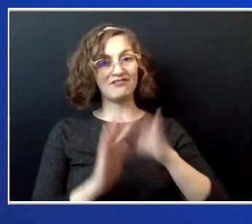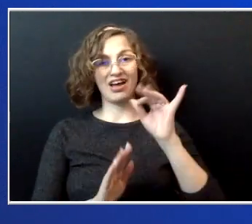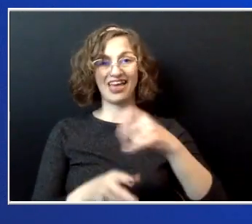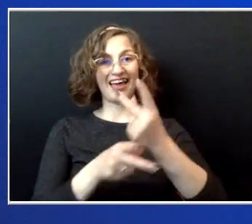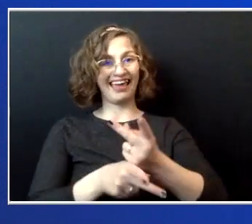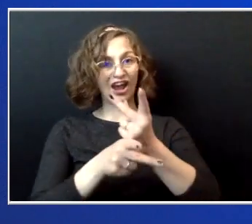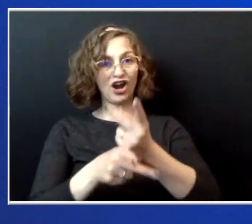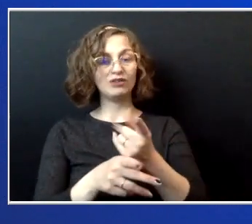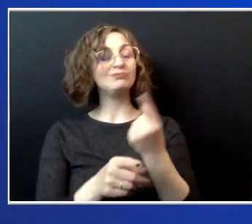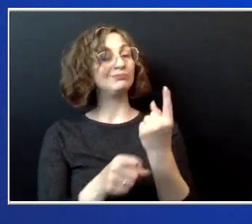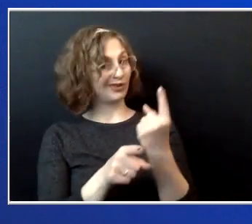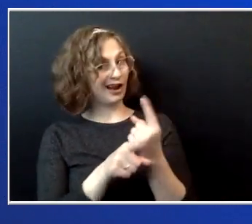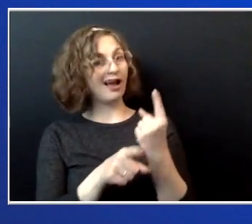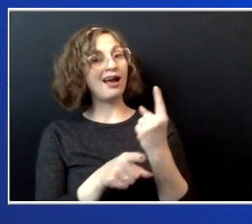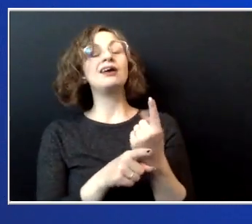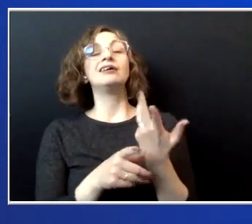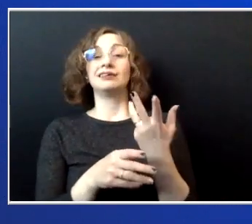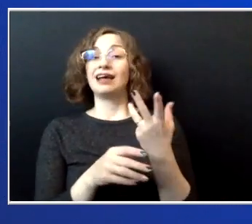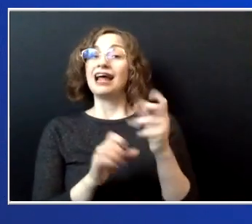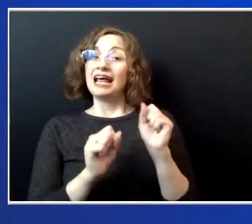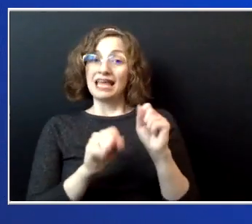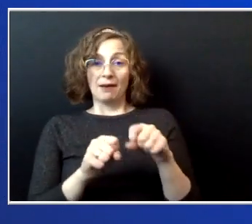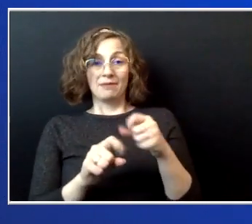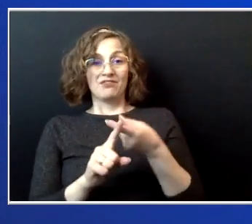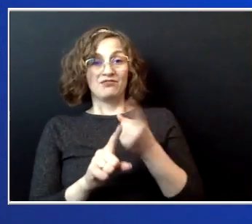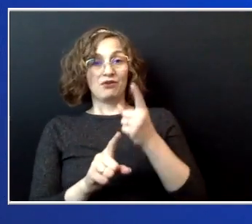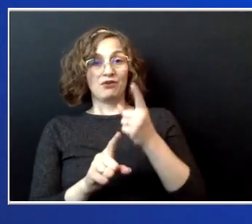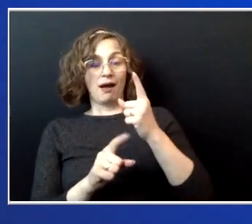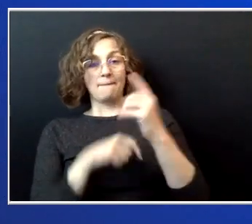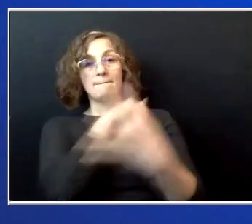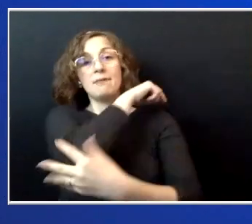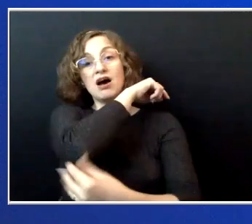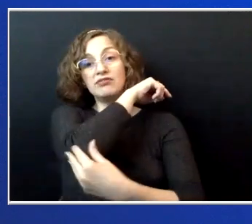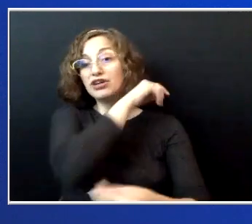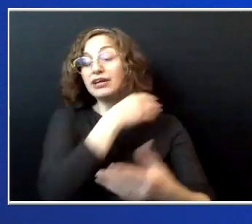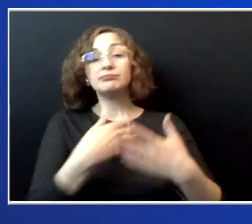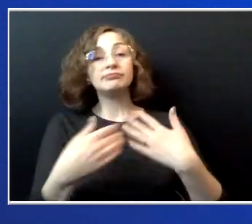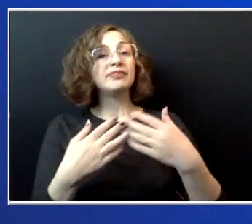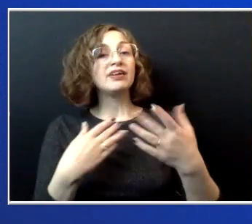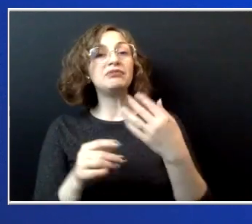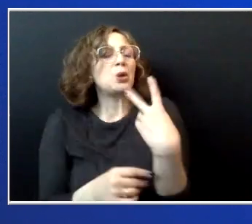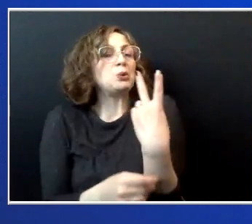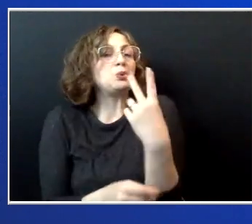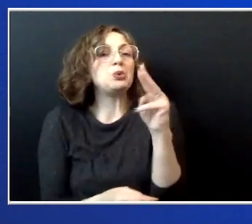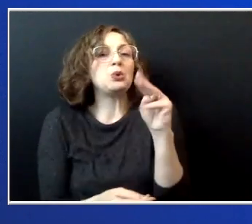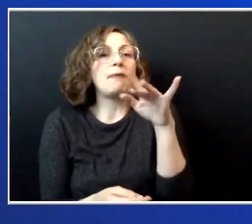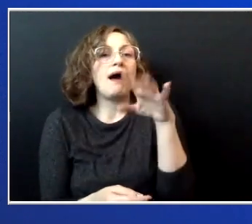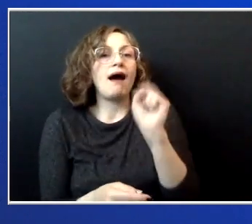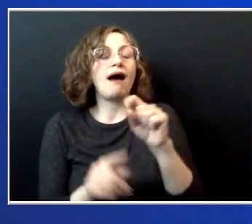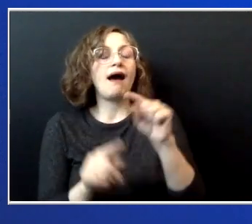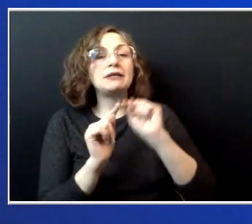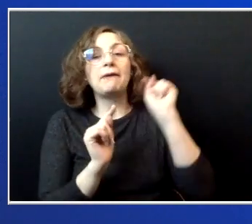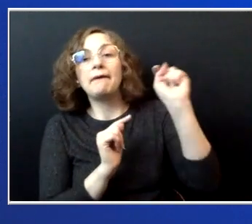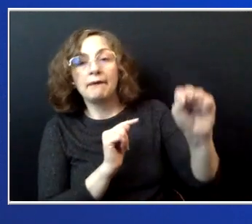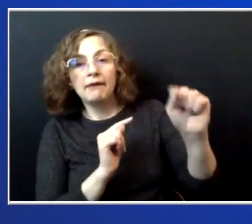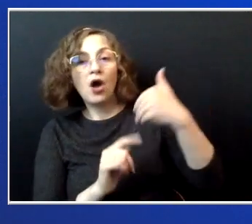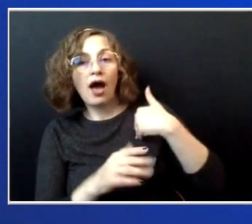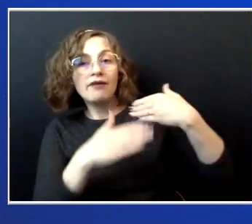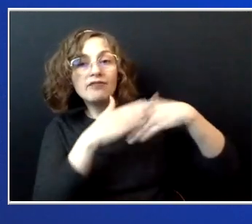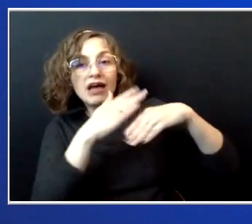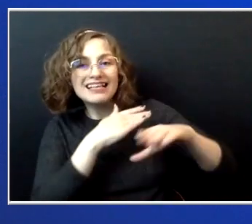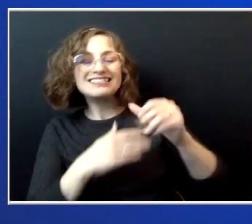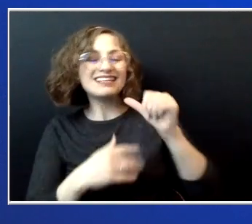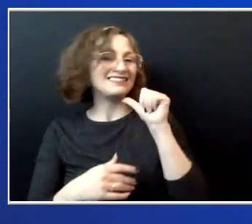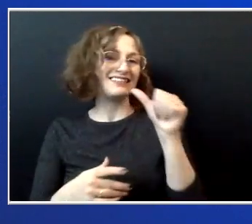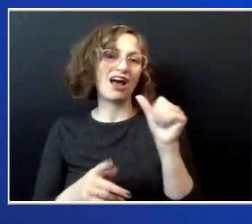miles down the road there's access, if it's not necessarily perceived as culturally competent, or